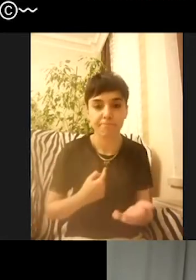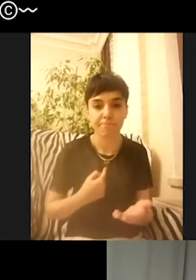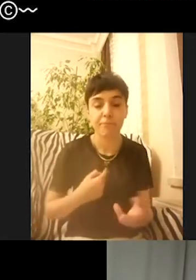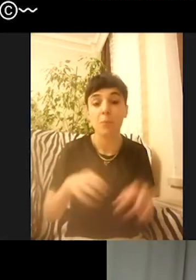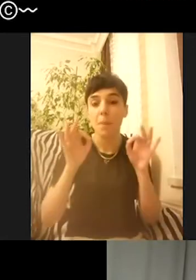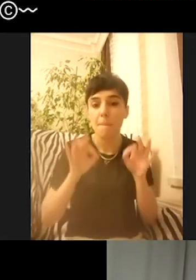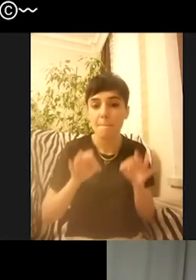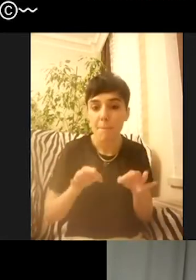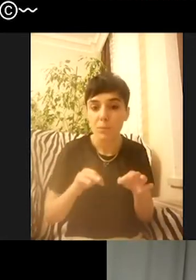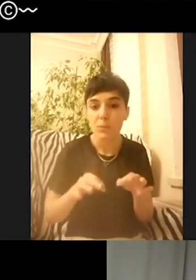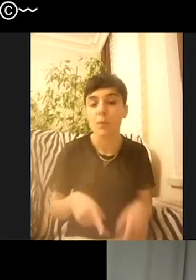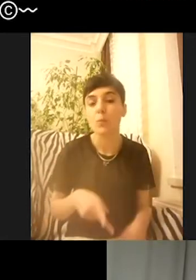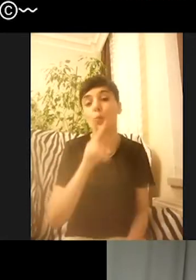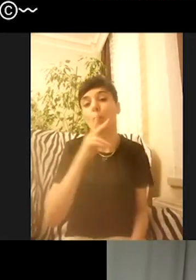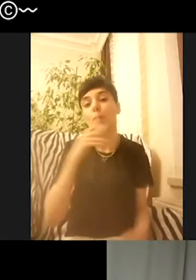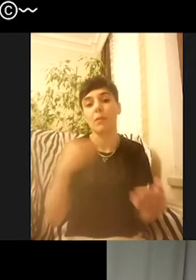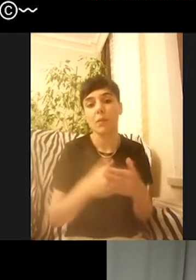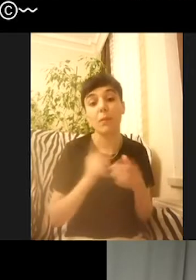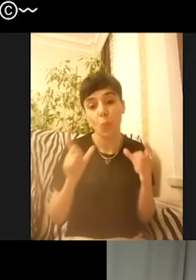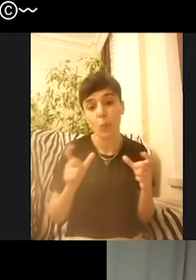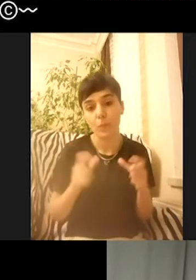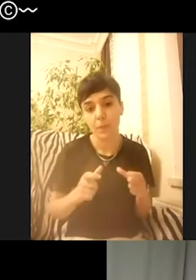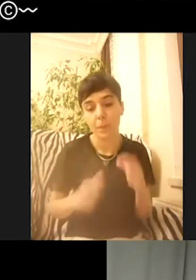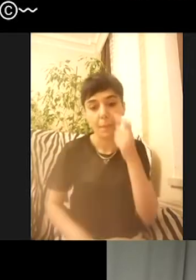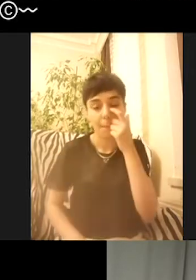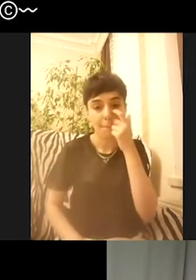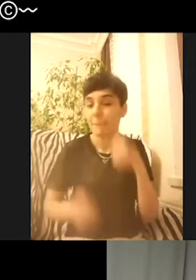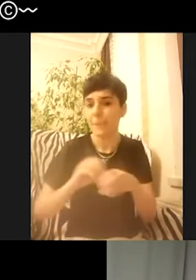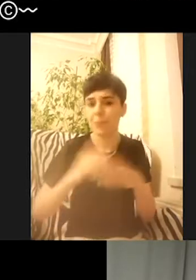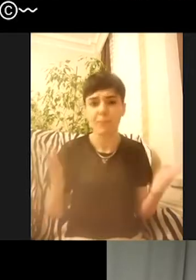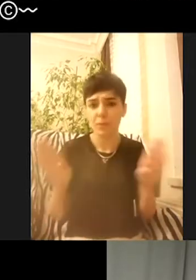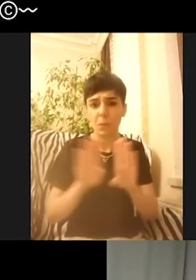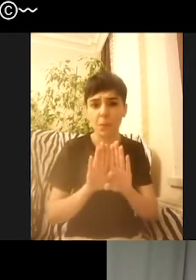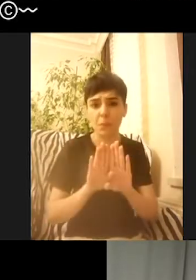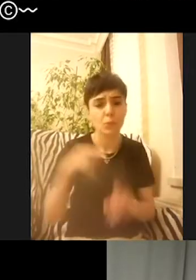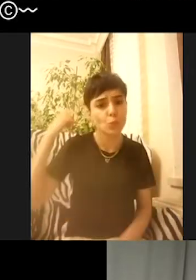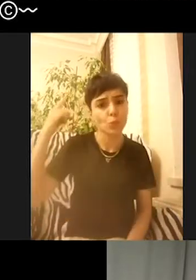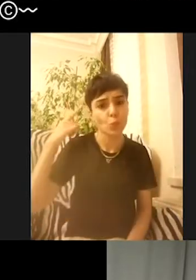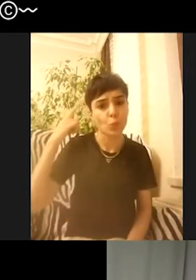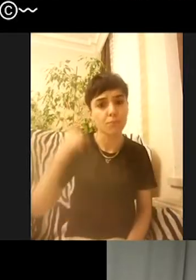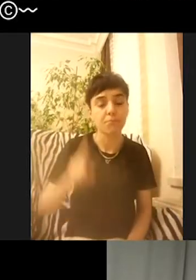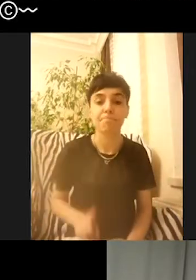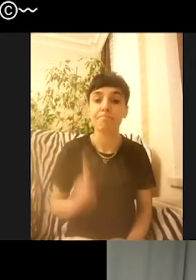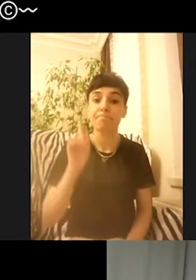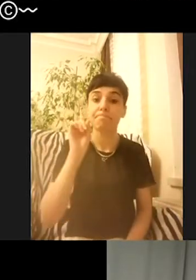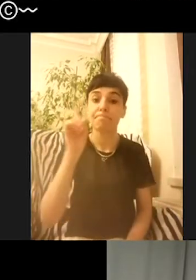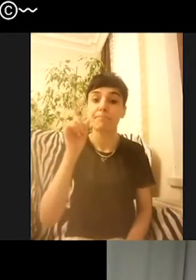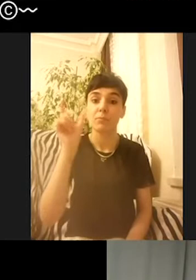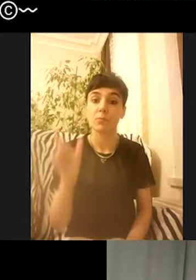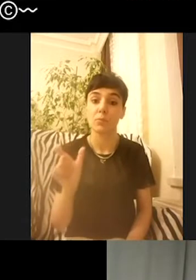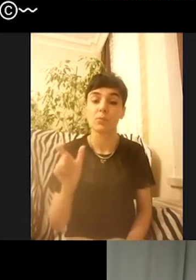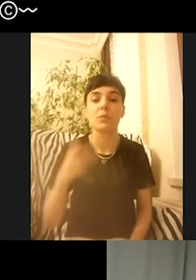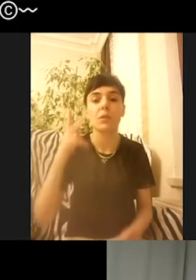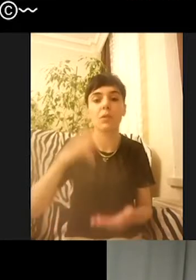club closed, I cannot claim that it was closed by just one single person's decision, but it is the decision piling up on each other till this